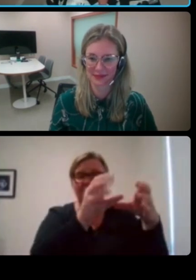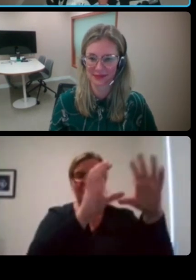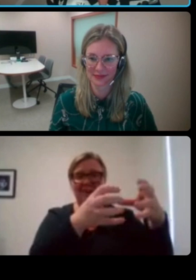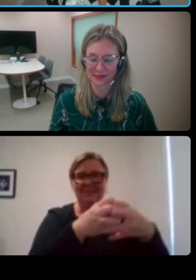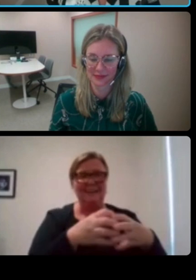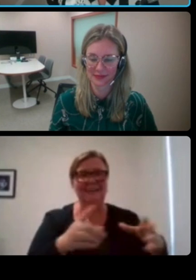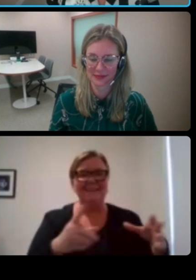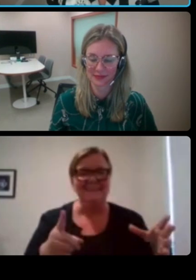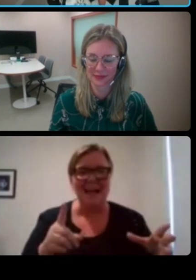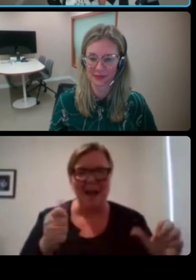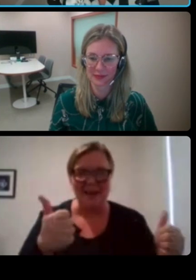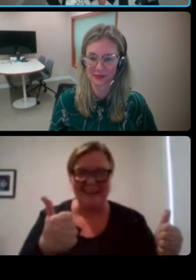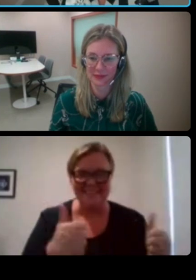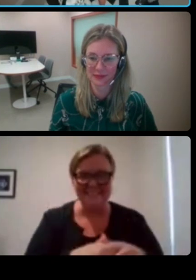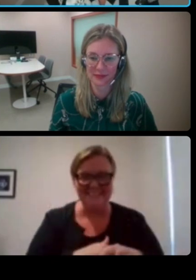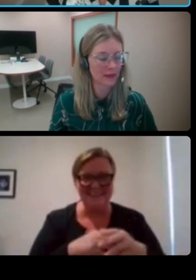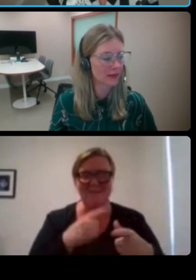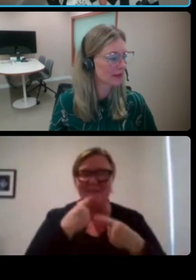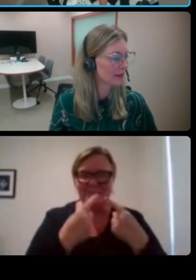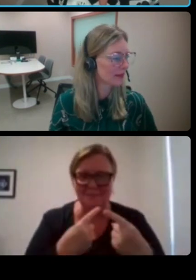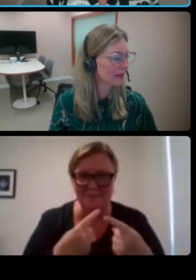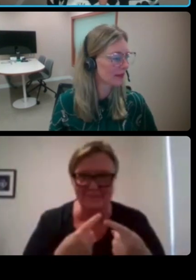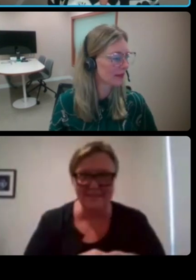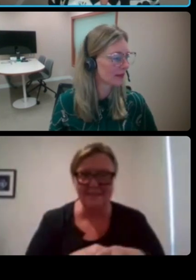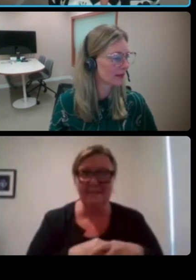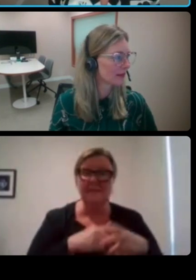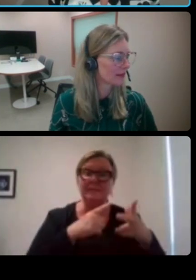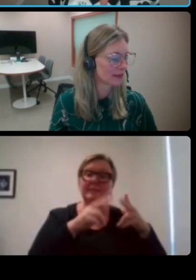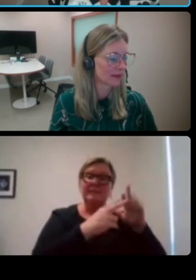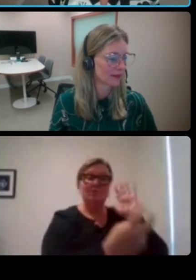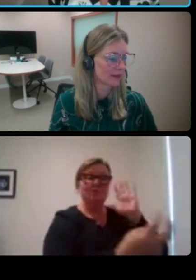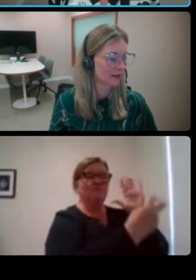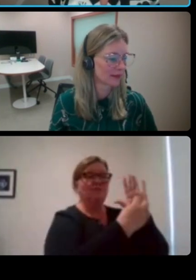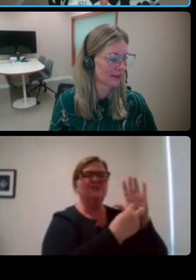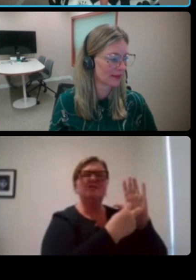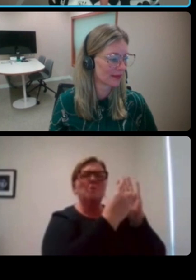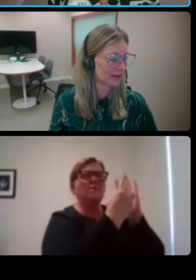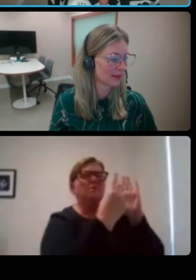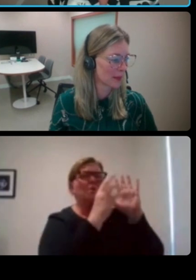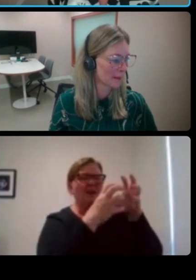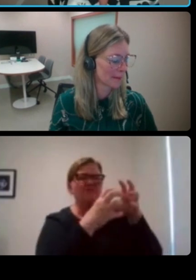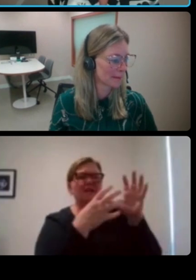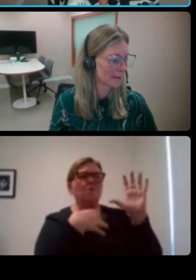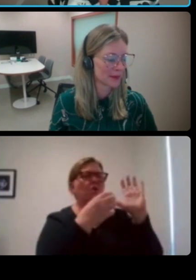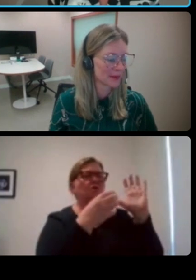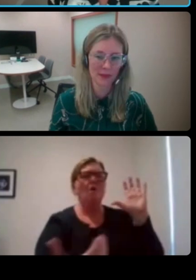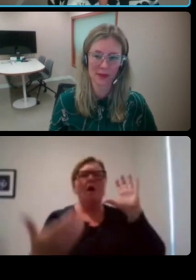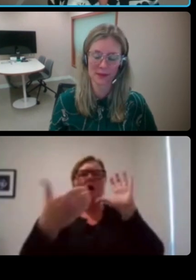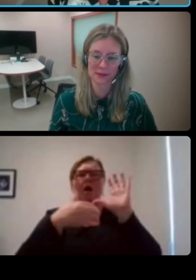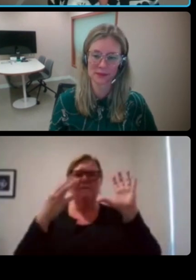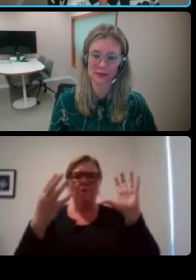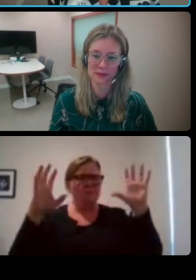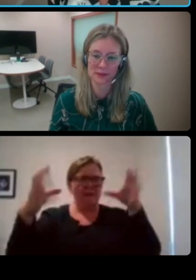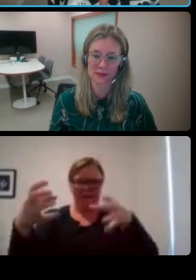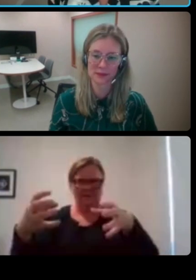this opportunity. So if you're registered into a couple of categories and you want to expand you will then just